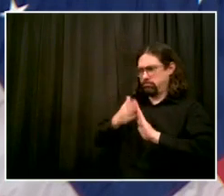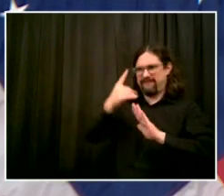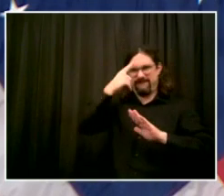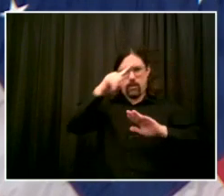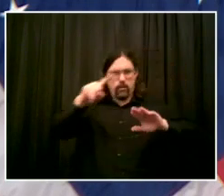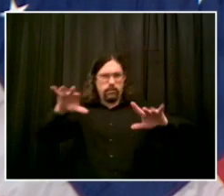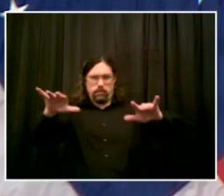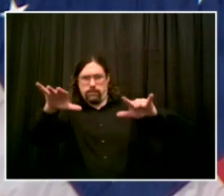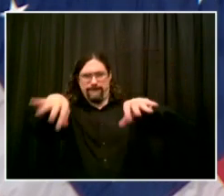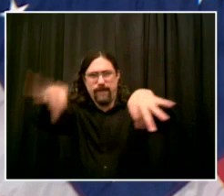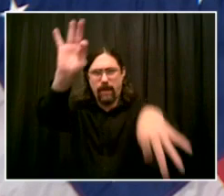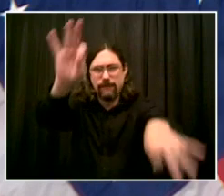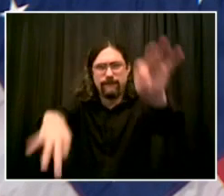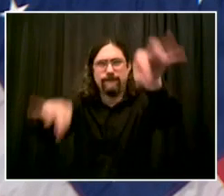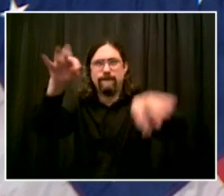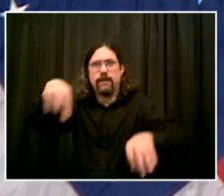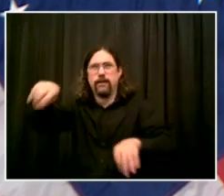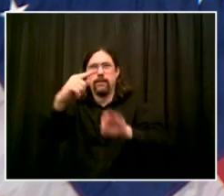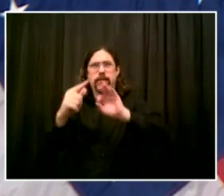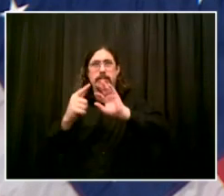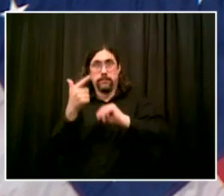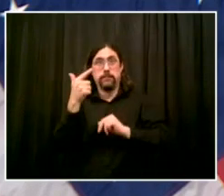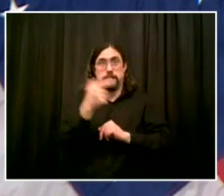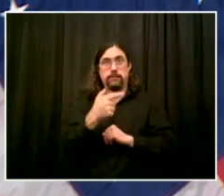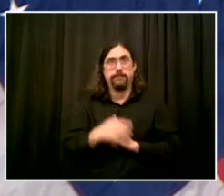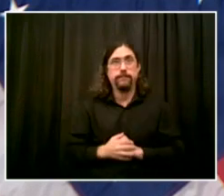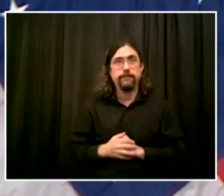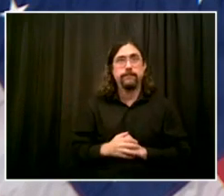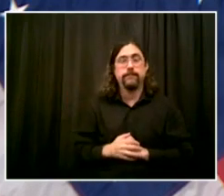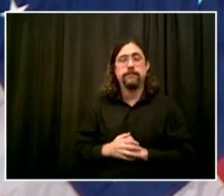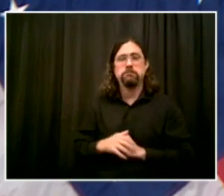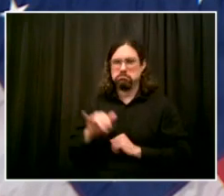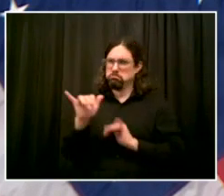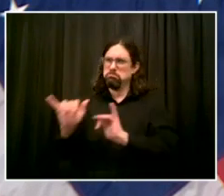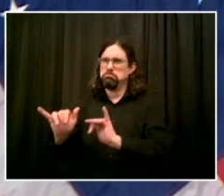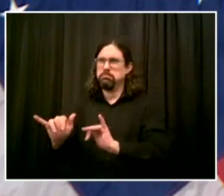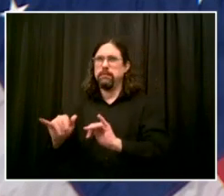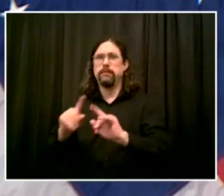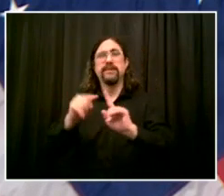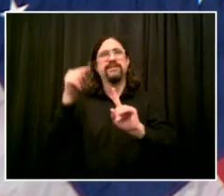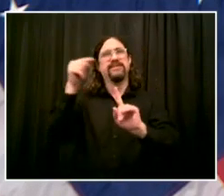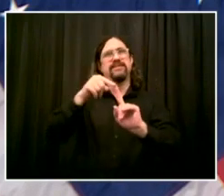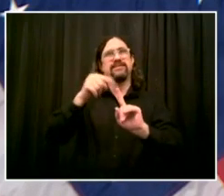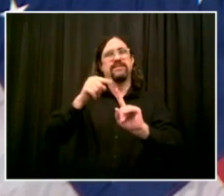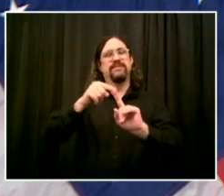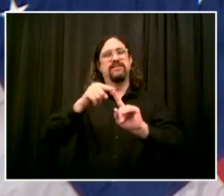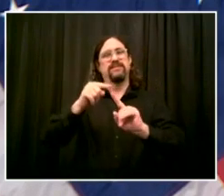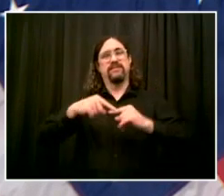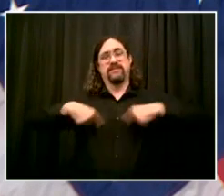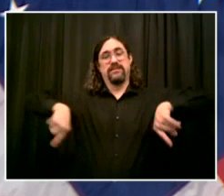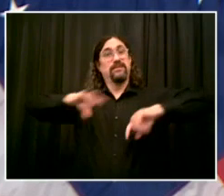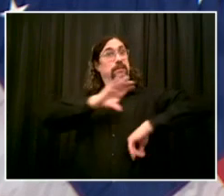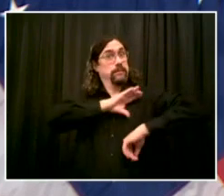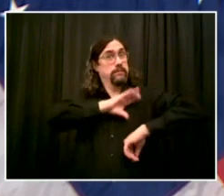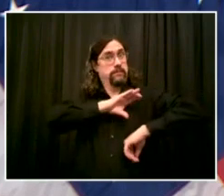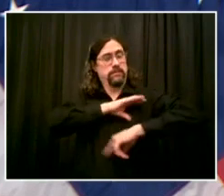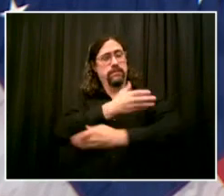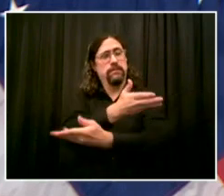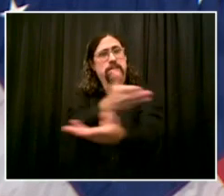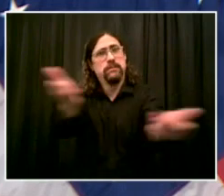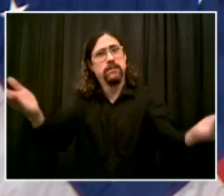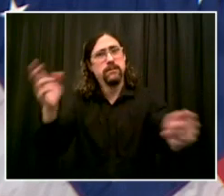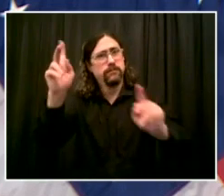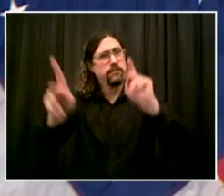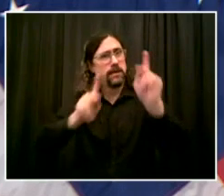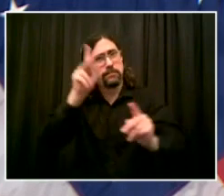have a situation where repeatedly, maybe we'll start inviting you to some of these CompStat meetings, or Chief LaPetri can go through